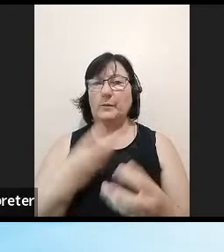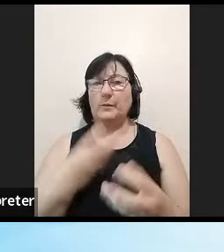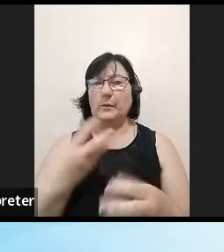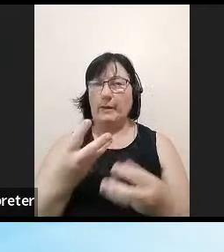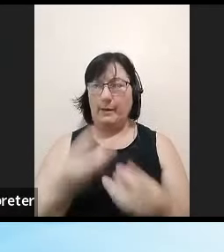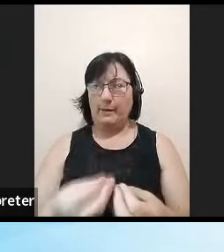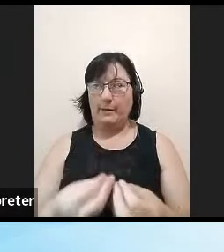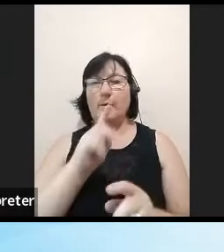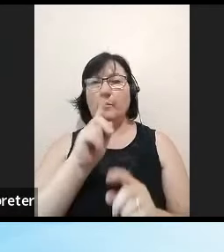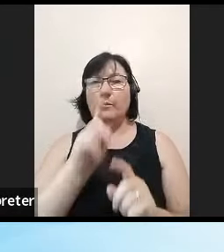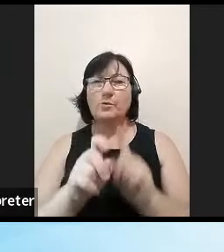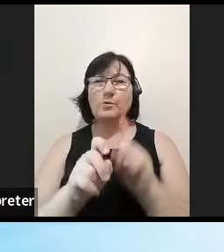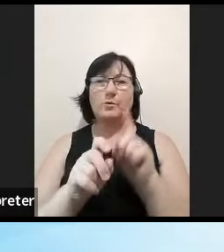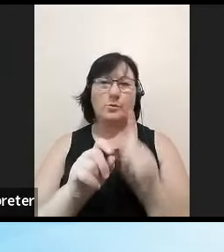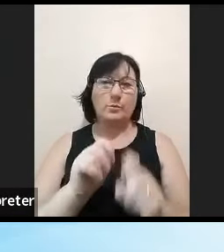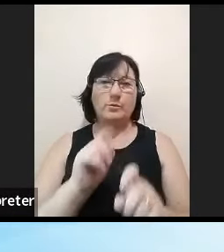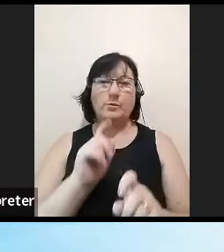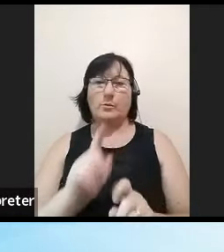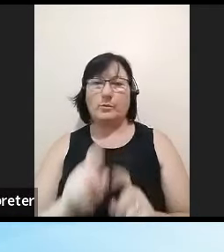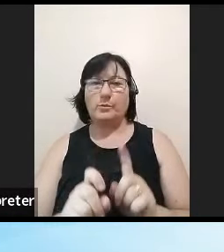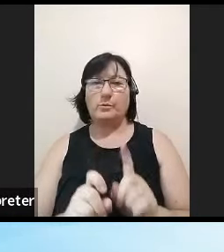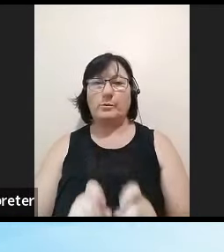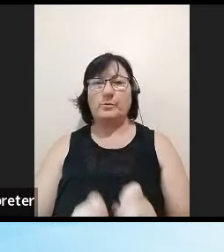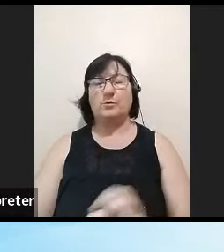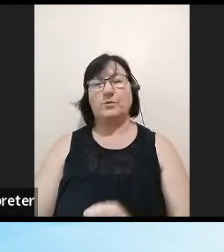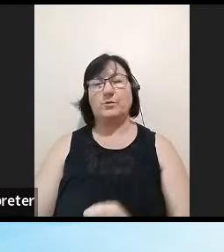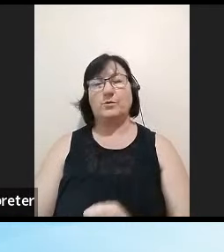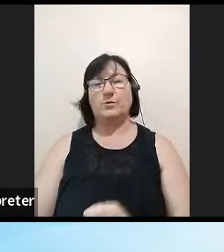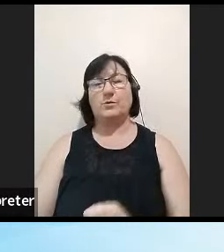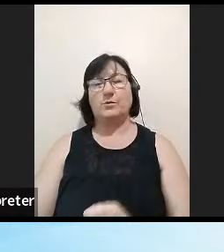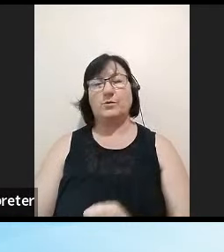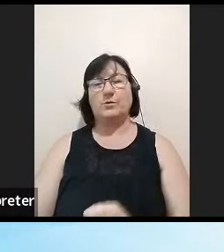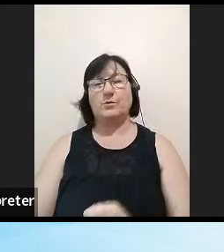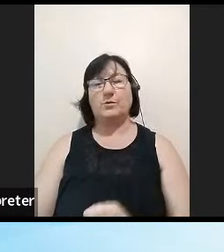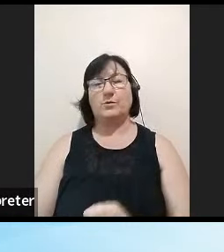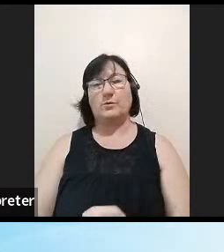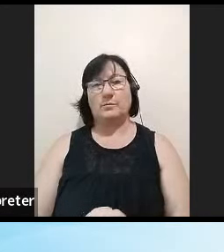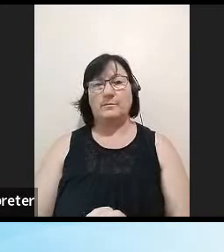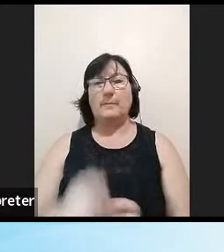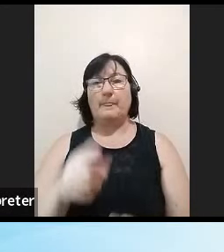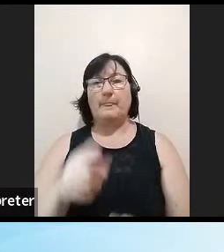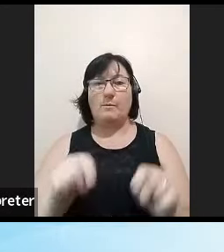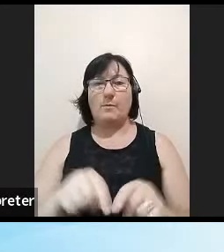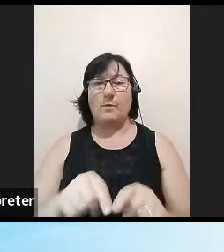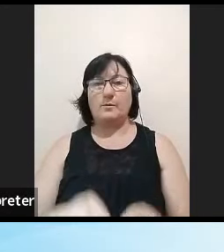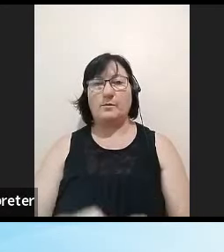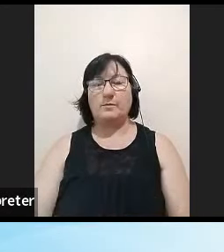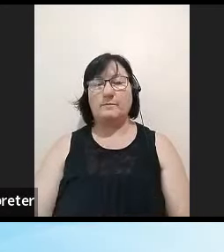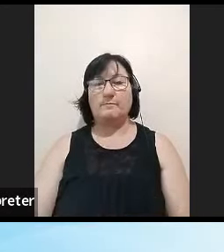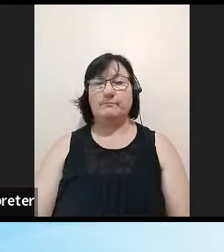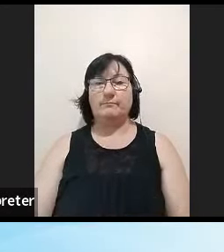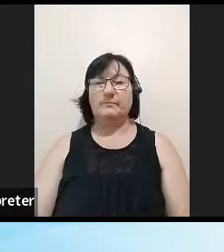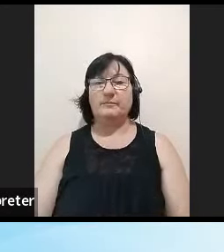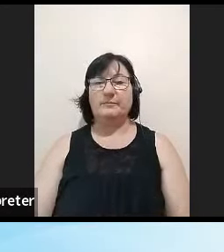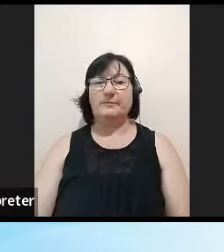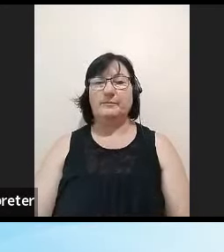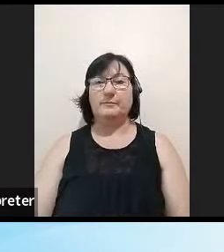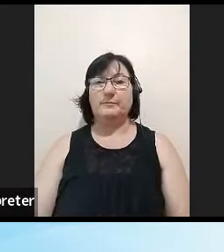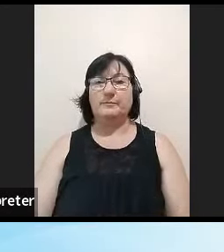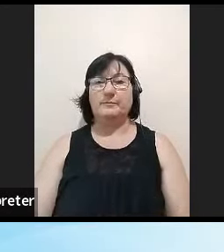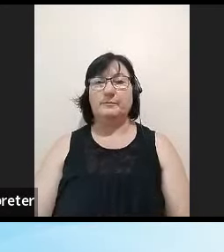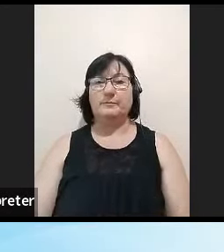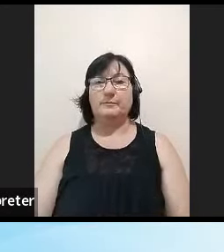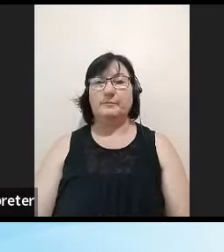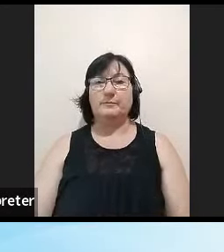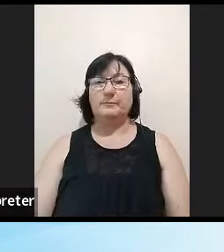chat box. We intend to try and attend to all your questions. And the next question, I will ask